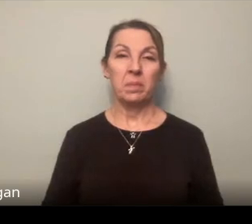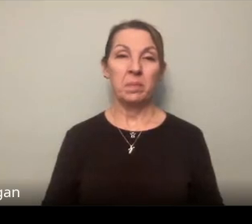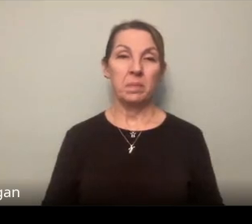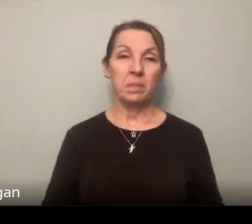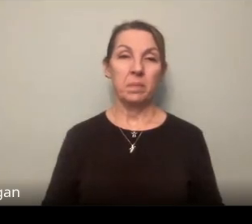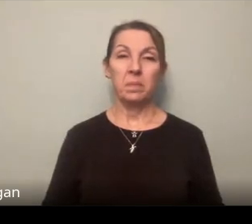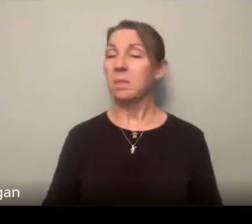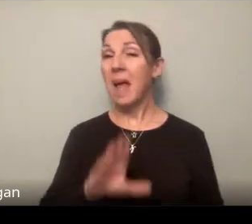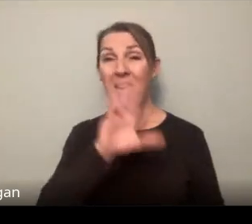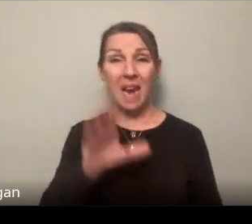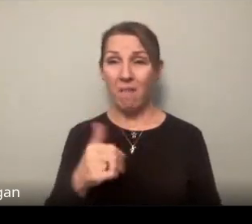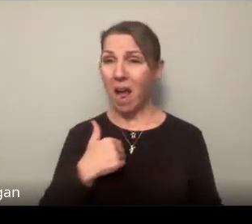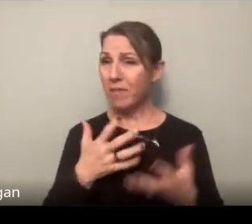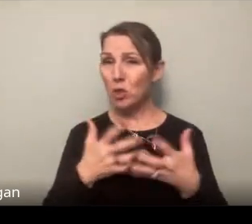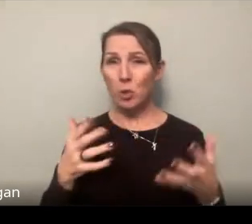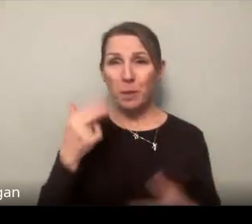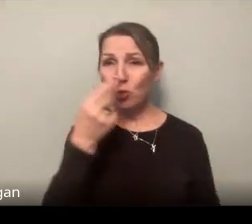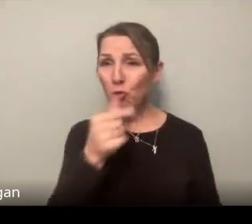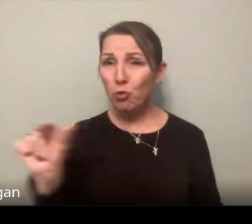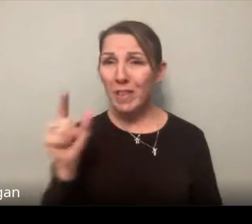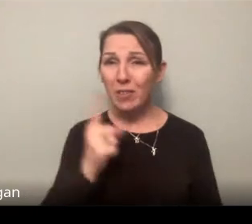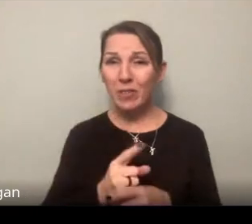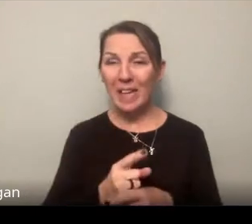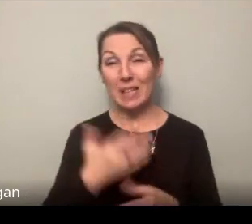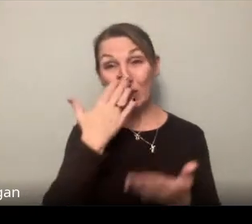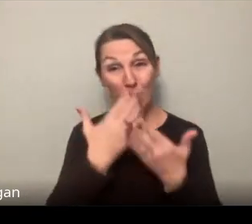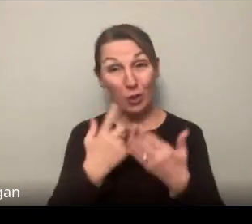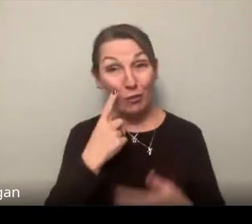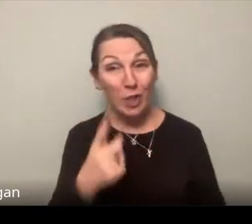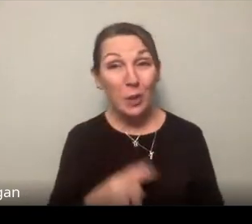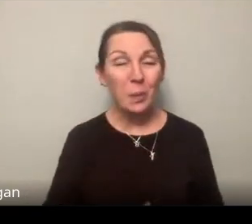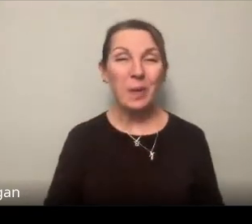can never have too much greens, right? It's good for you. It's just